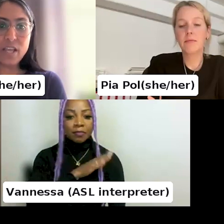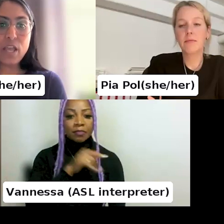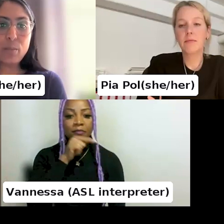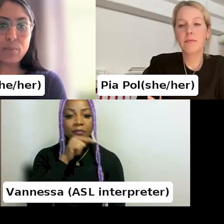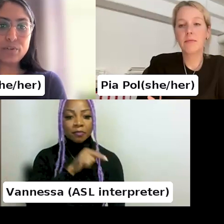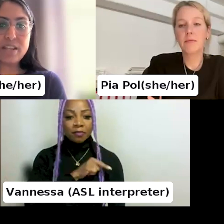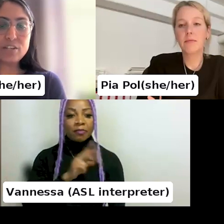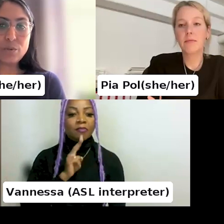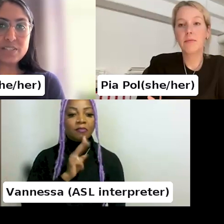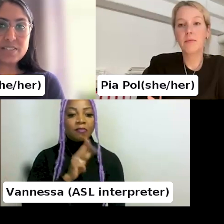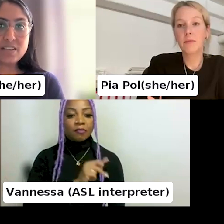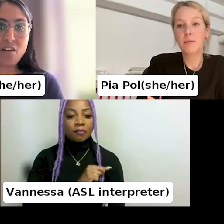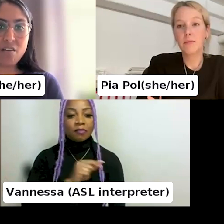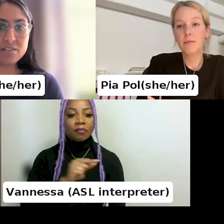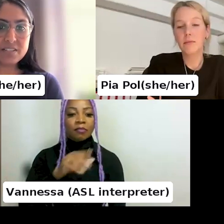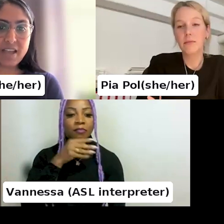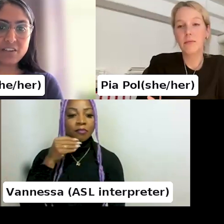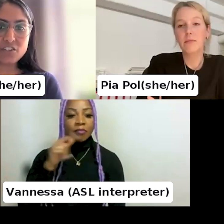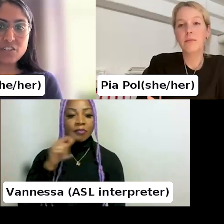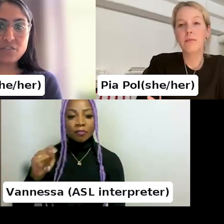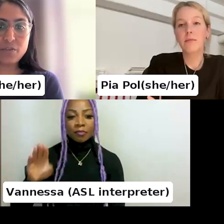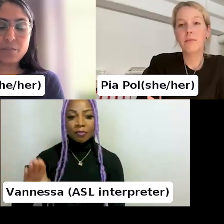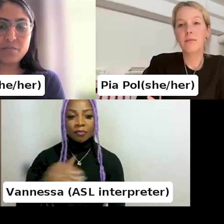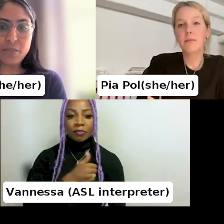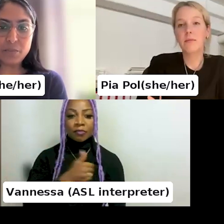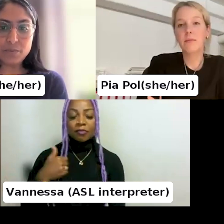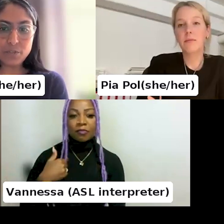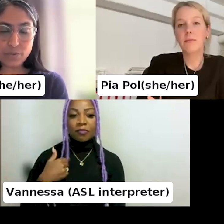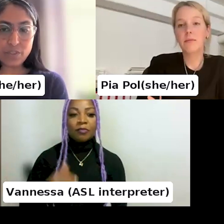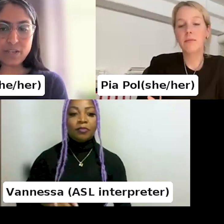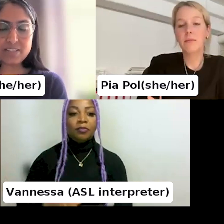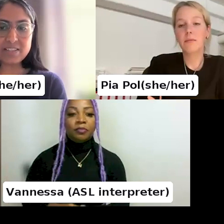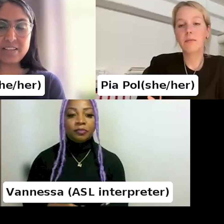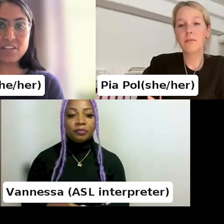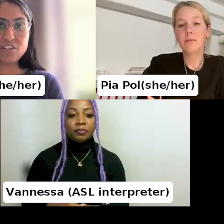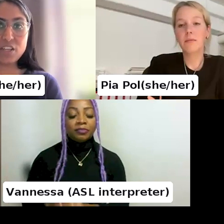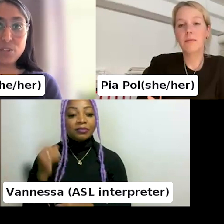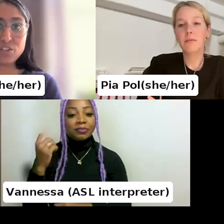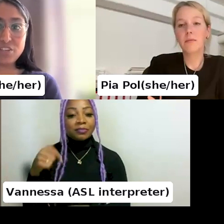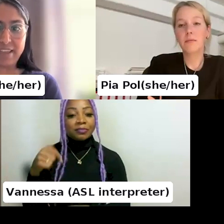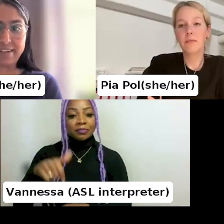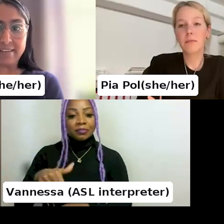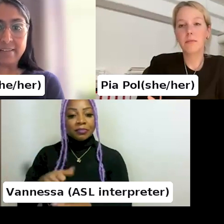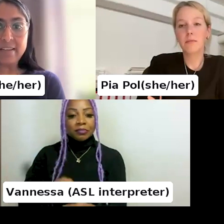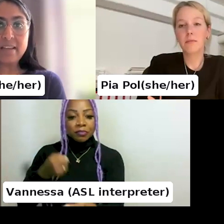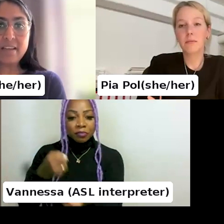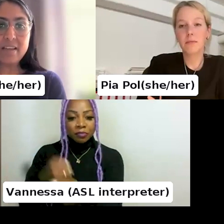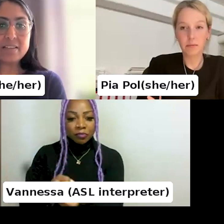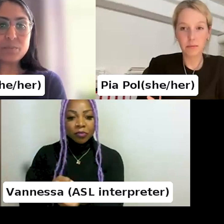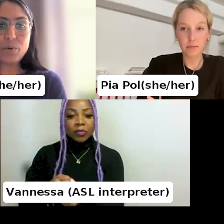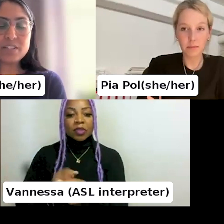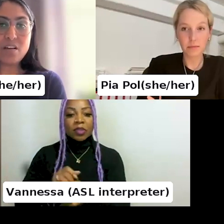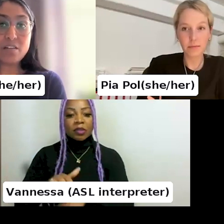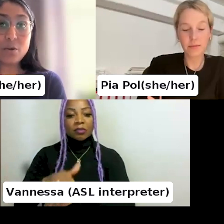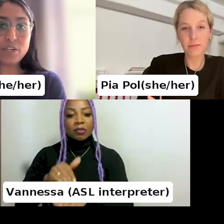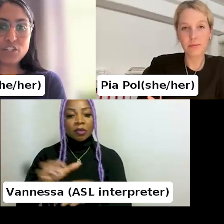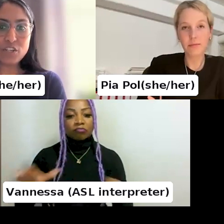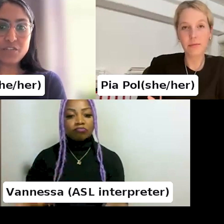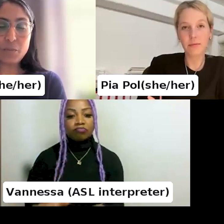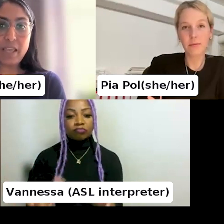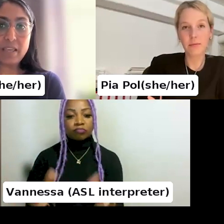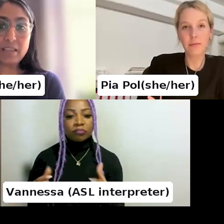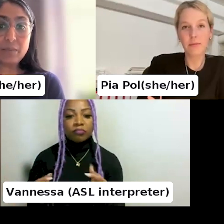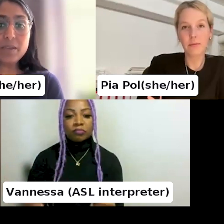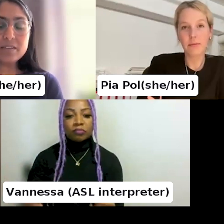Vaughan. BookNet endorses the calls to action from the Truth and Reconciliation Commission of Canada and supports an ongoing